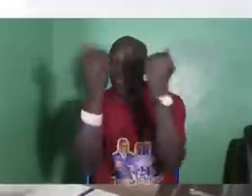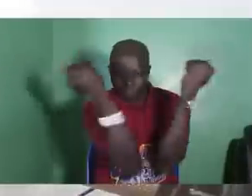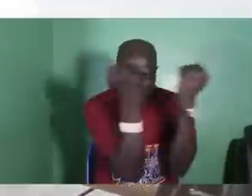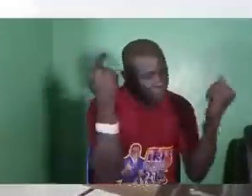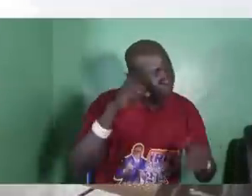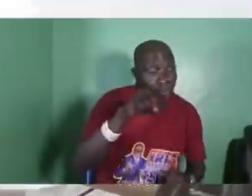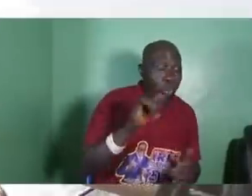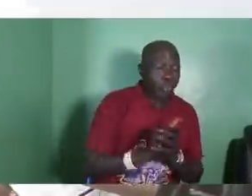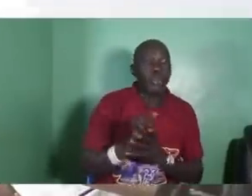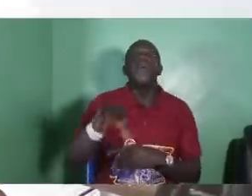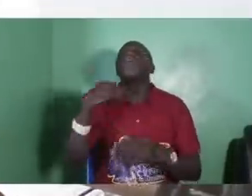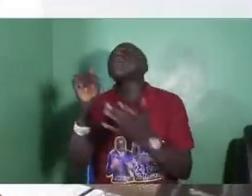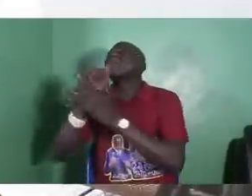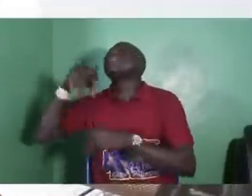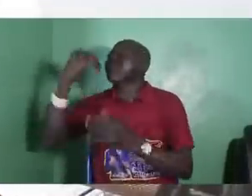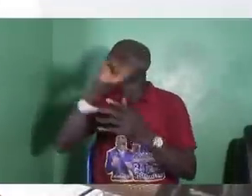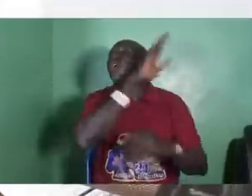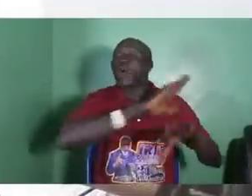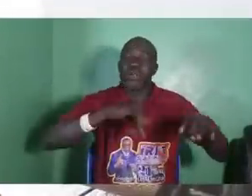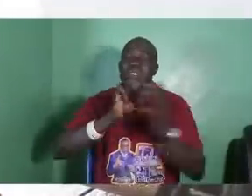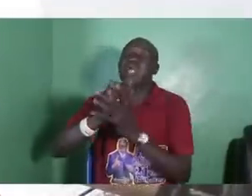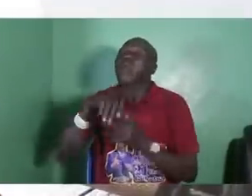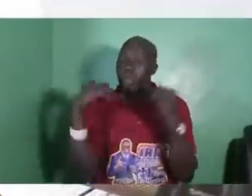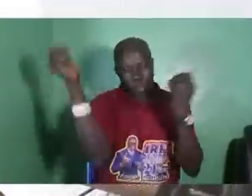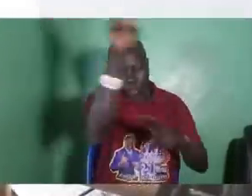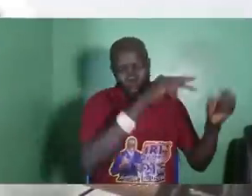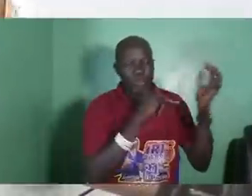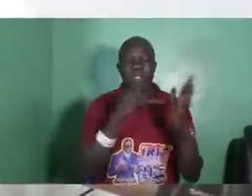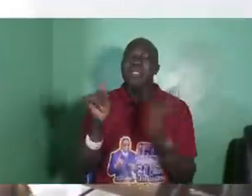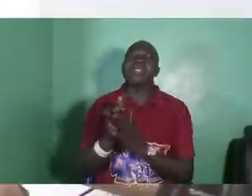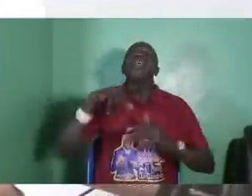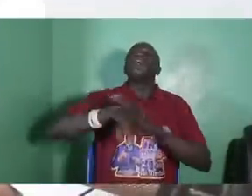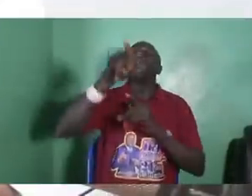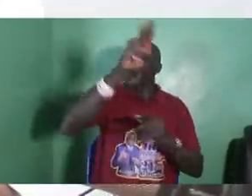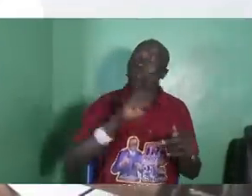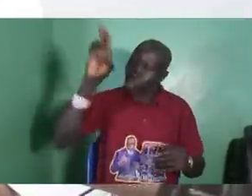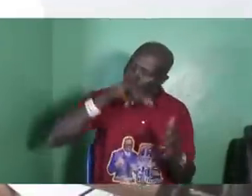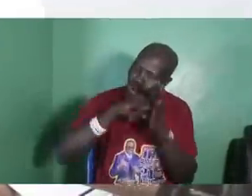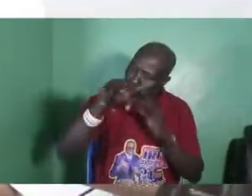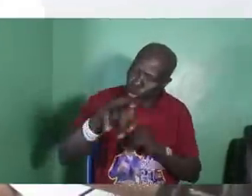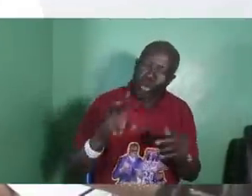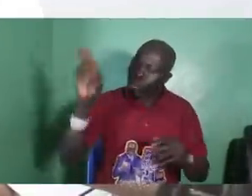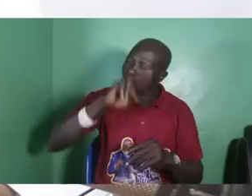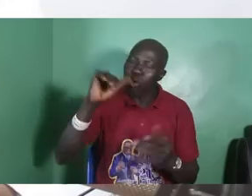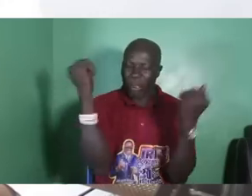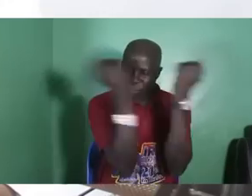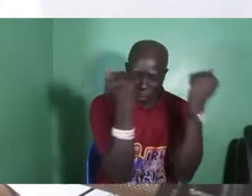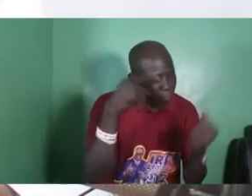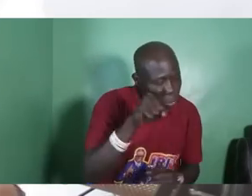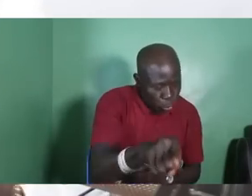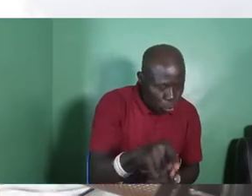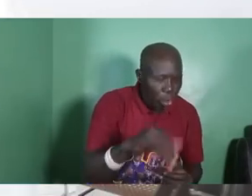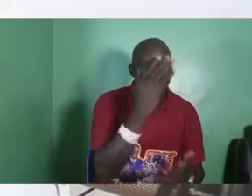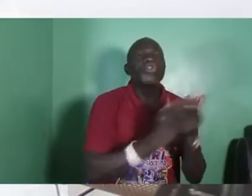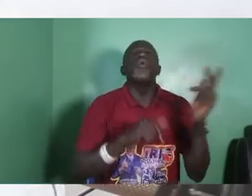don't want to fight for you. Baba tan pe si sera yen. They give the cross to Sarah. A fe segun. We want to conquer you. Iwo la fe lo. I want to use you. Iwo la fe ko ja fun. We want you to fight for